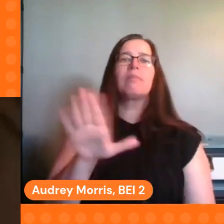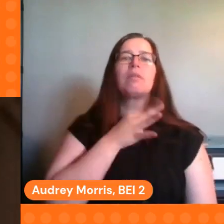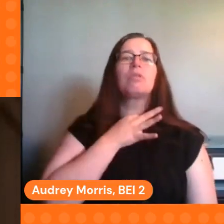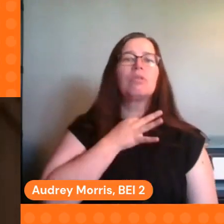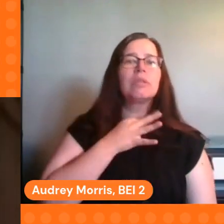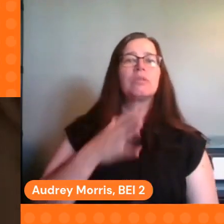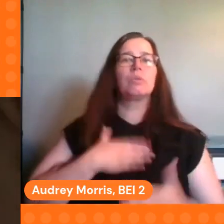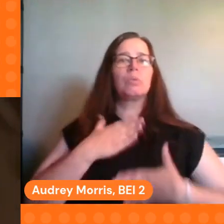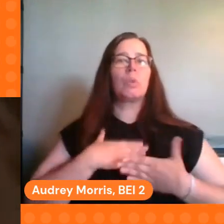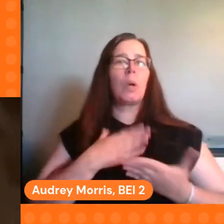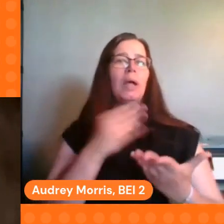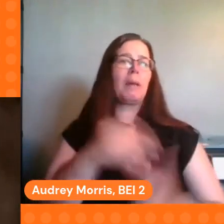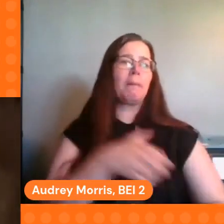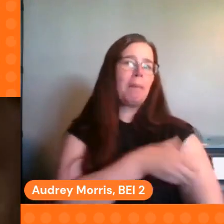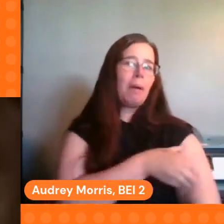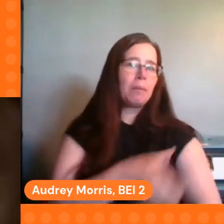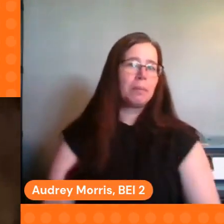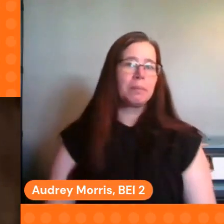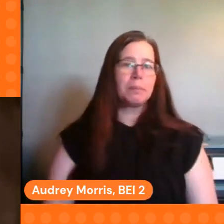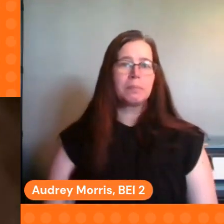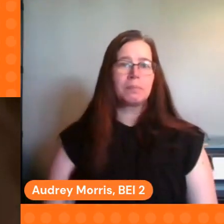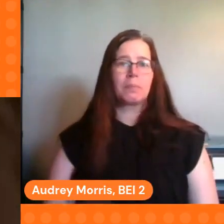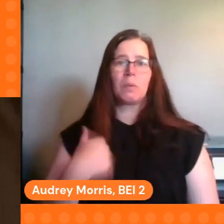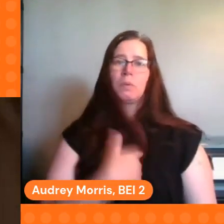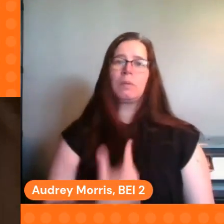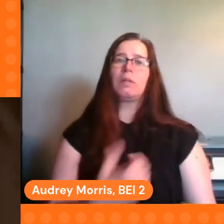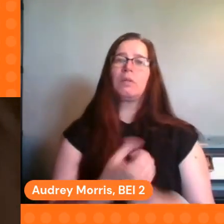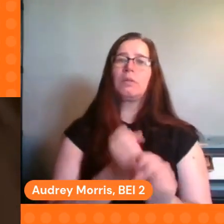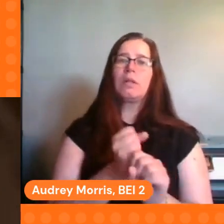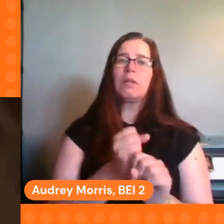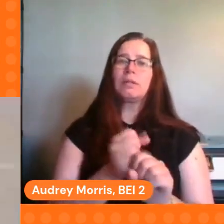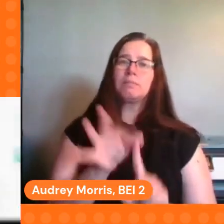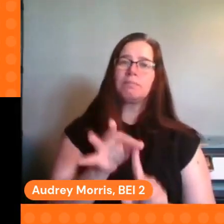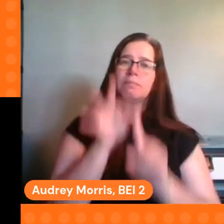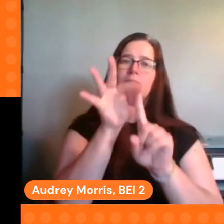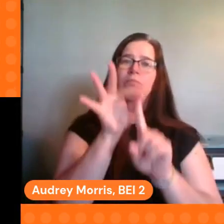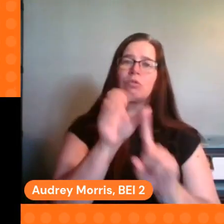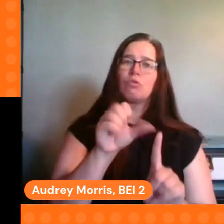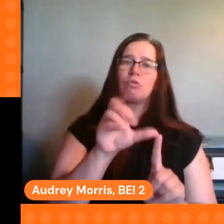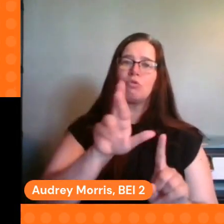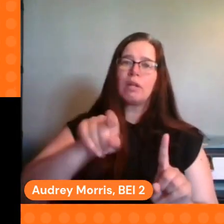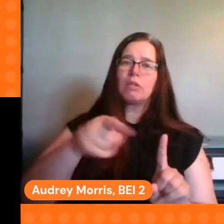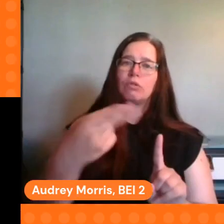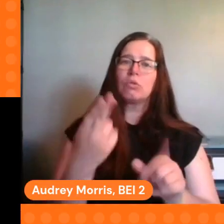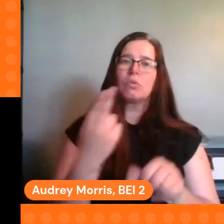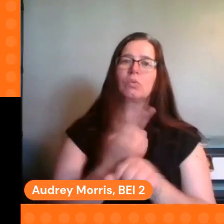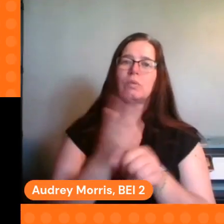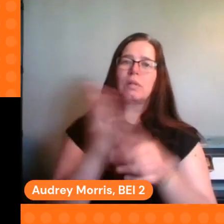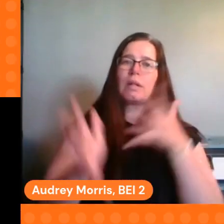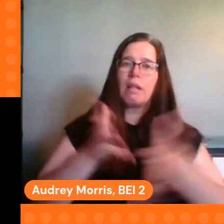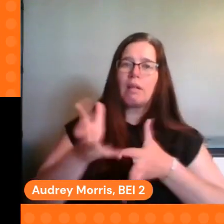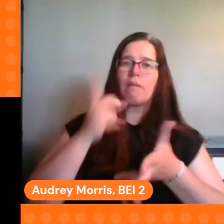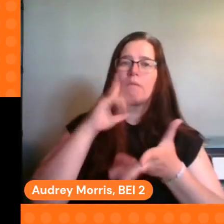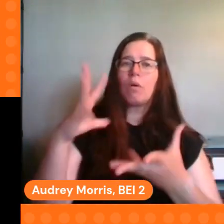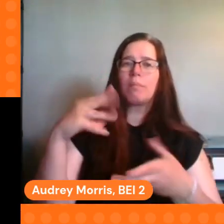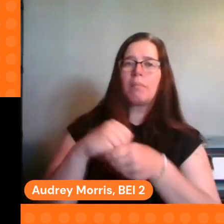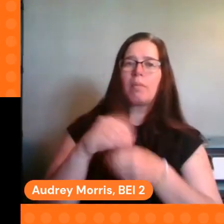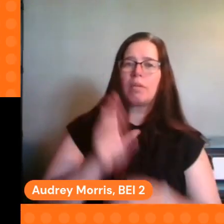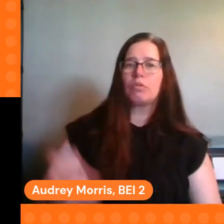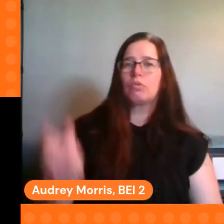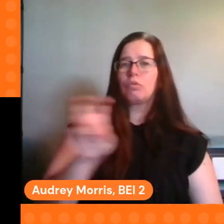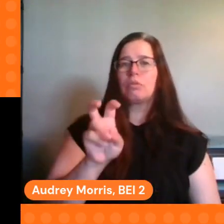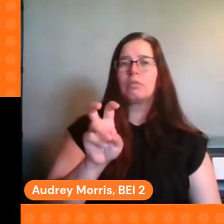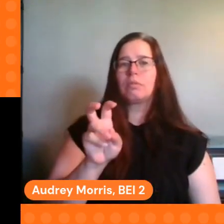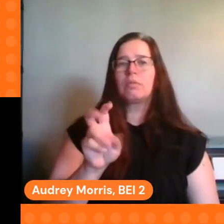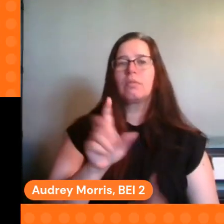and power. We are creating custom Scratch modules where sign language becomes part of the coding journey, allowing students